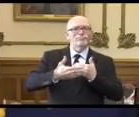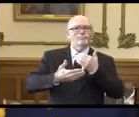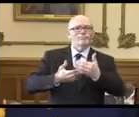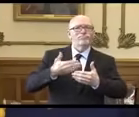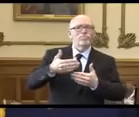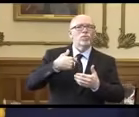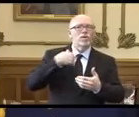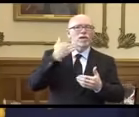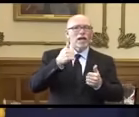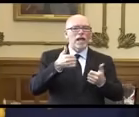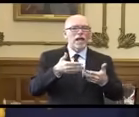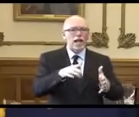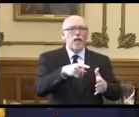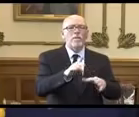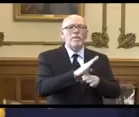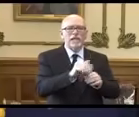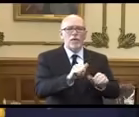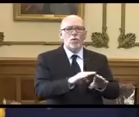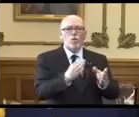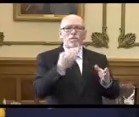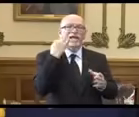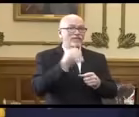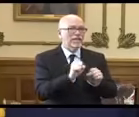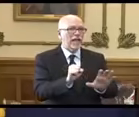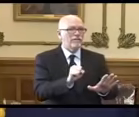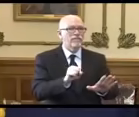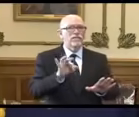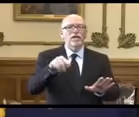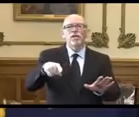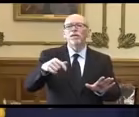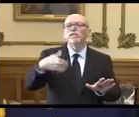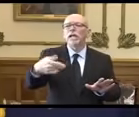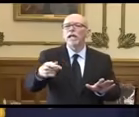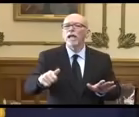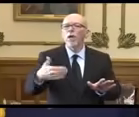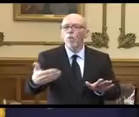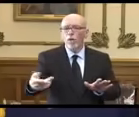back online if it's safe to do it. But I want to stress